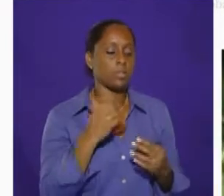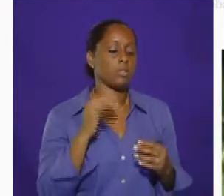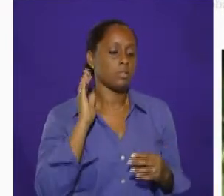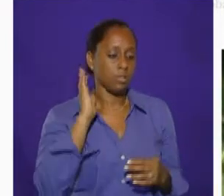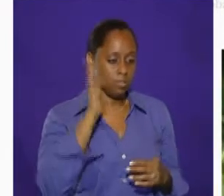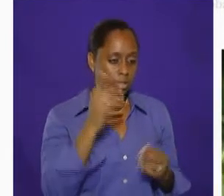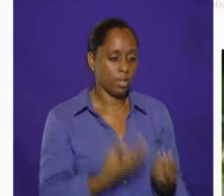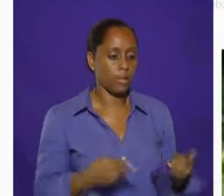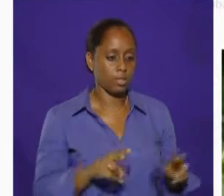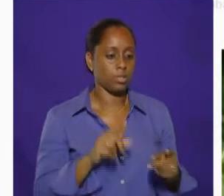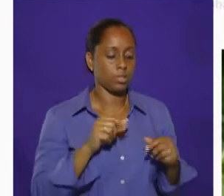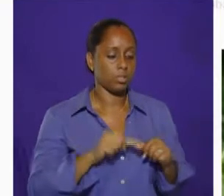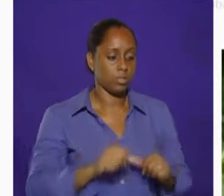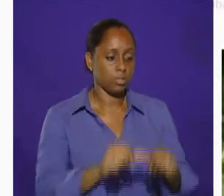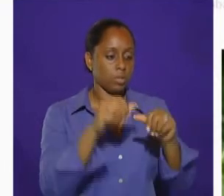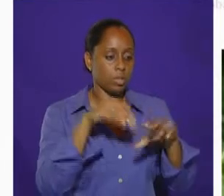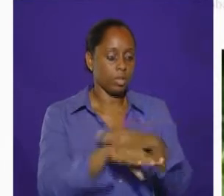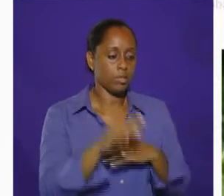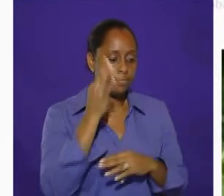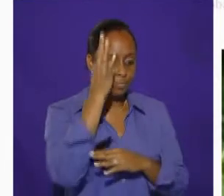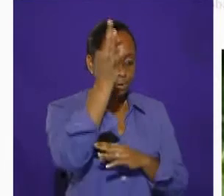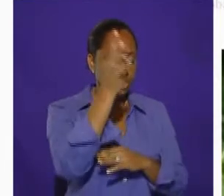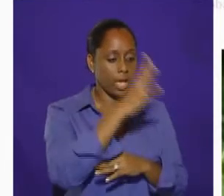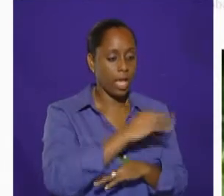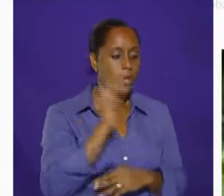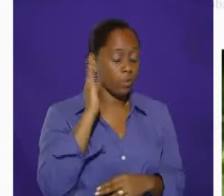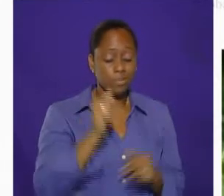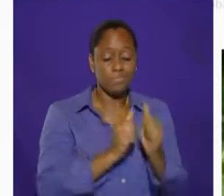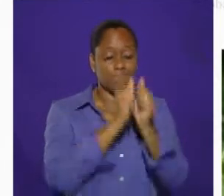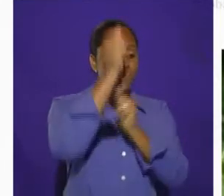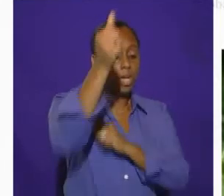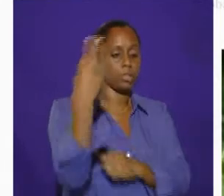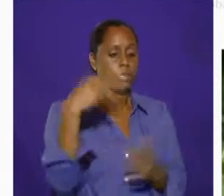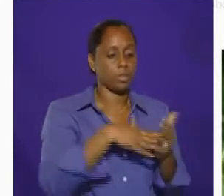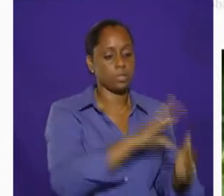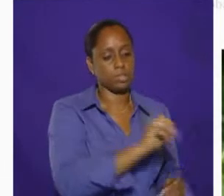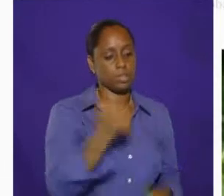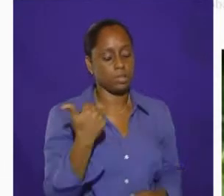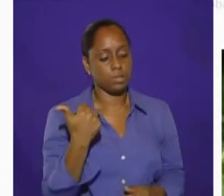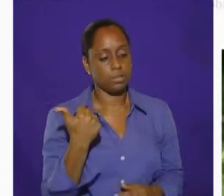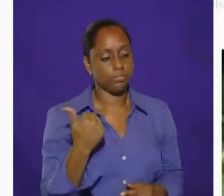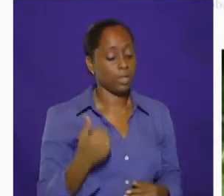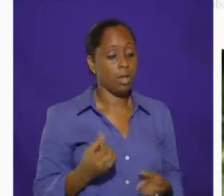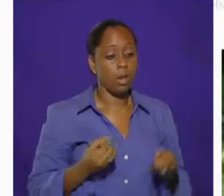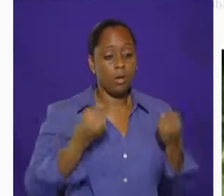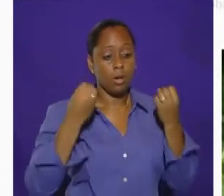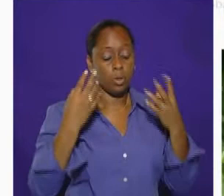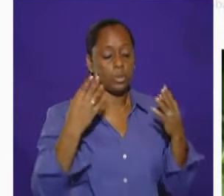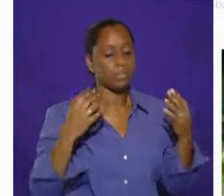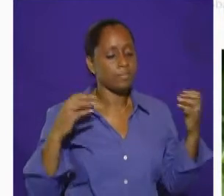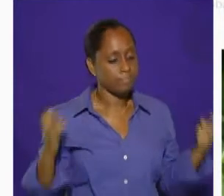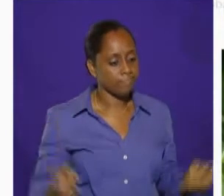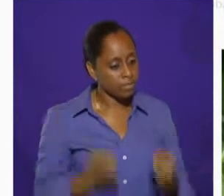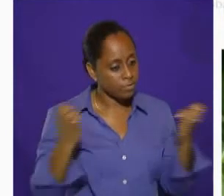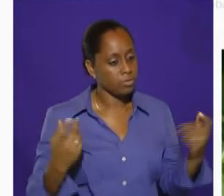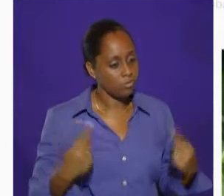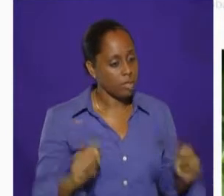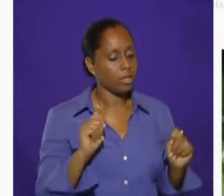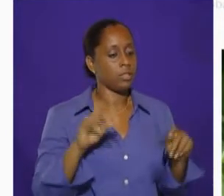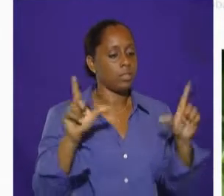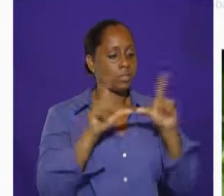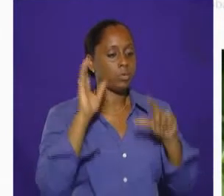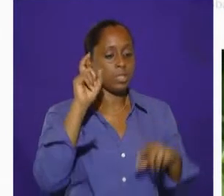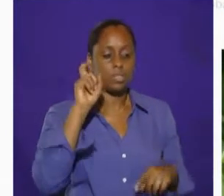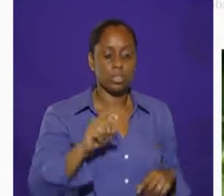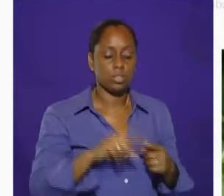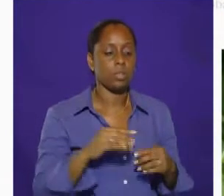the foreseeable future, and certainly beyond 2010. Unprecedented additional efforts at all